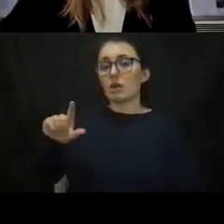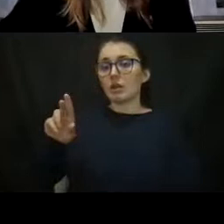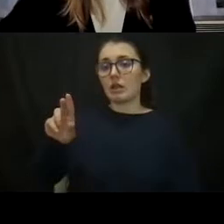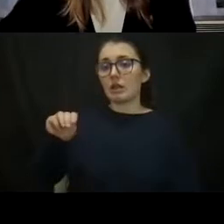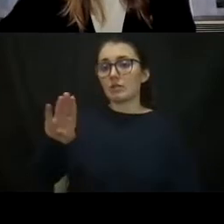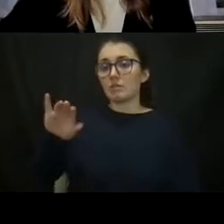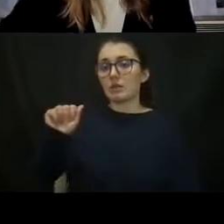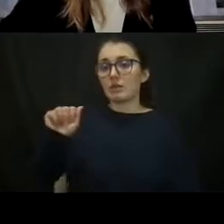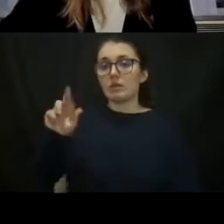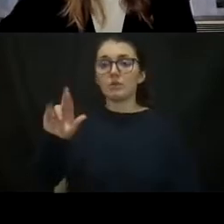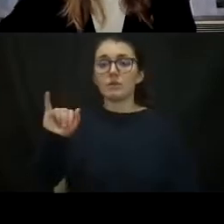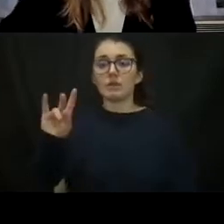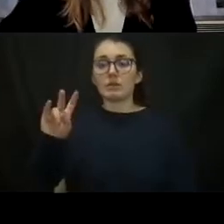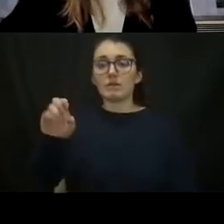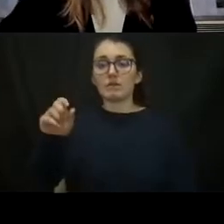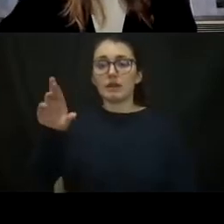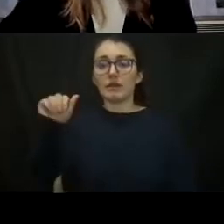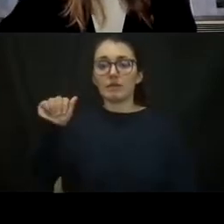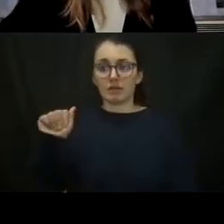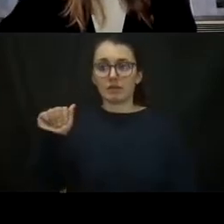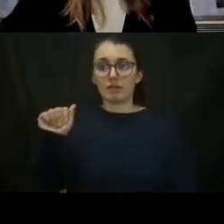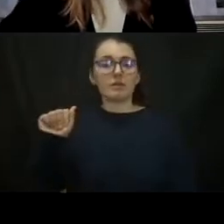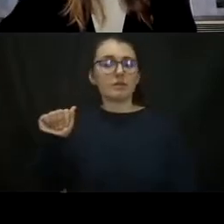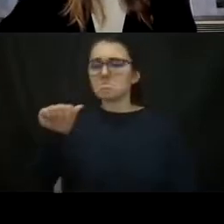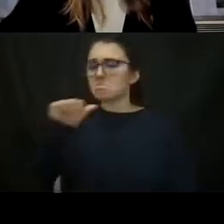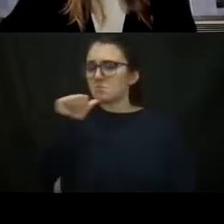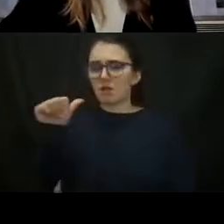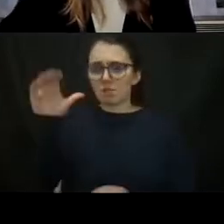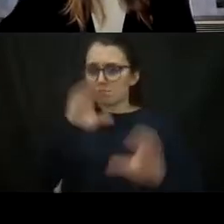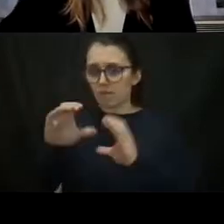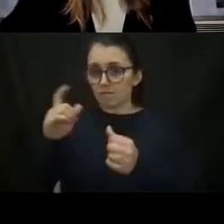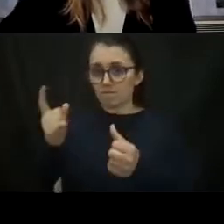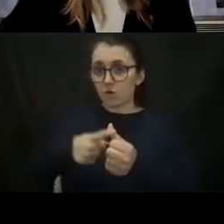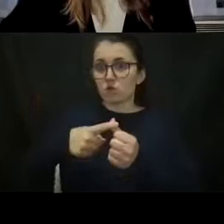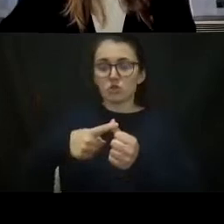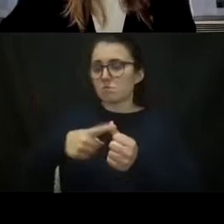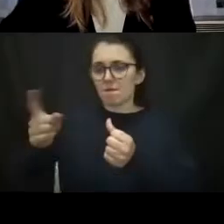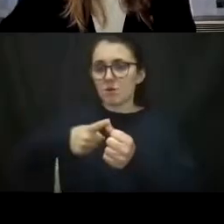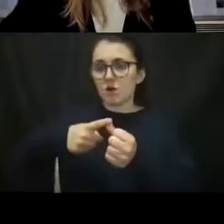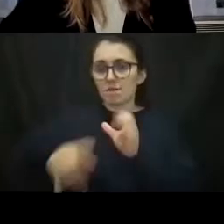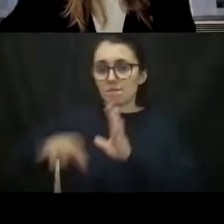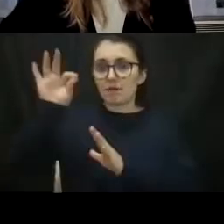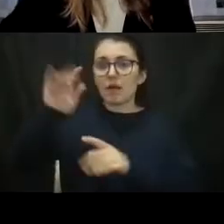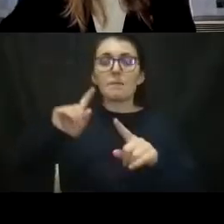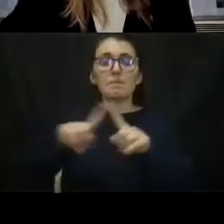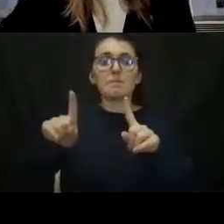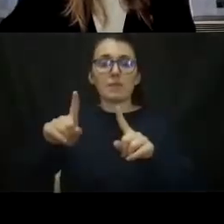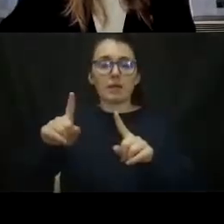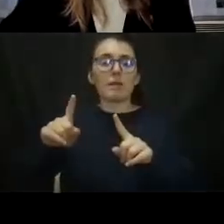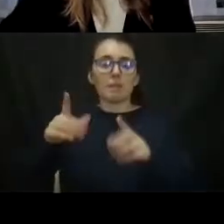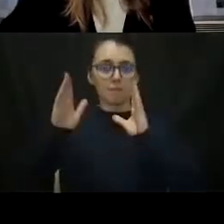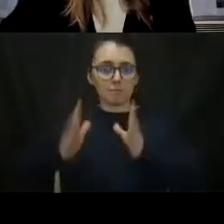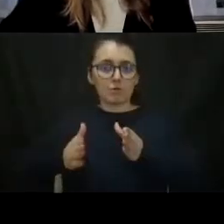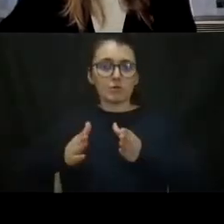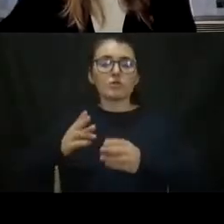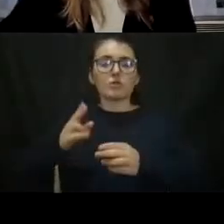Redeviva. And Gray didn't discover this river first. He wasn't the first person to discover the river, but he is the person who named